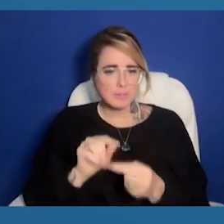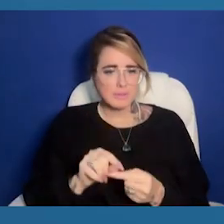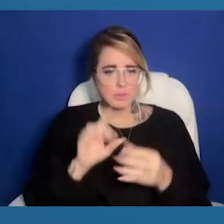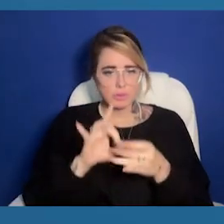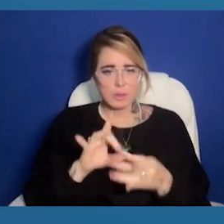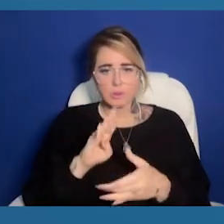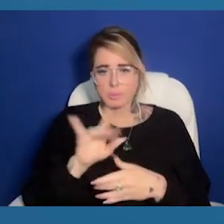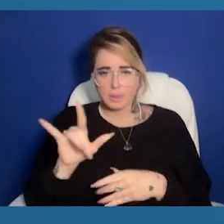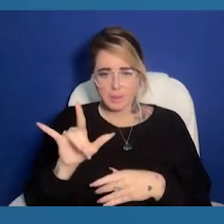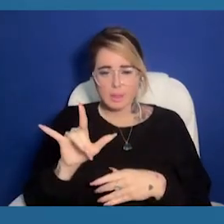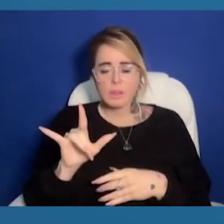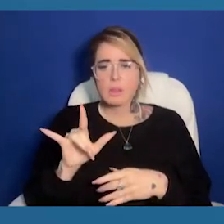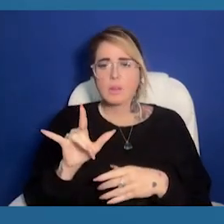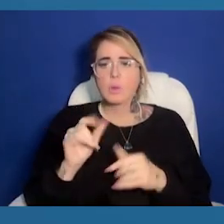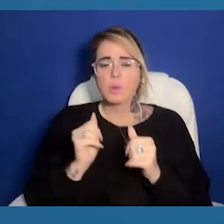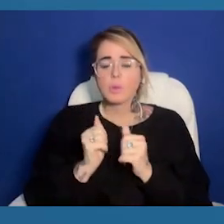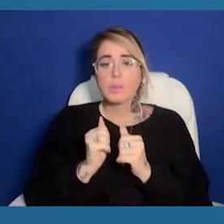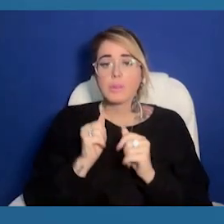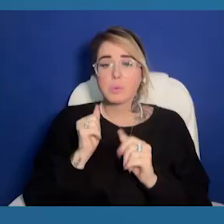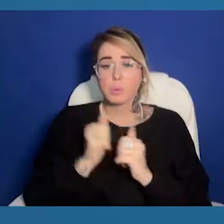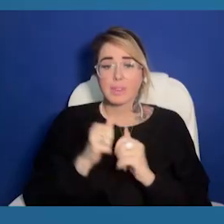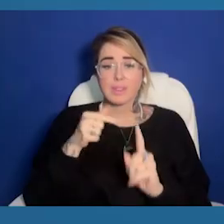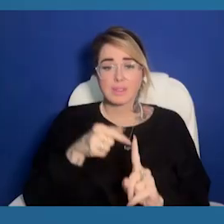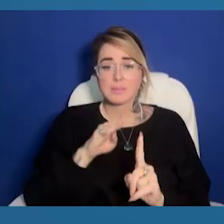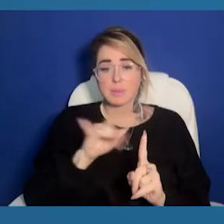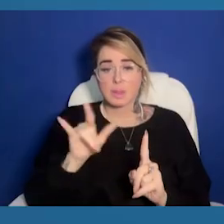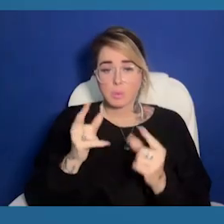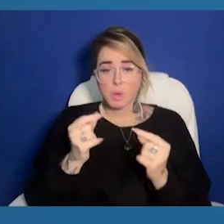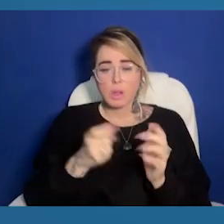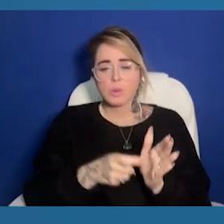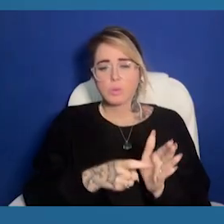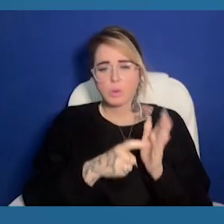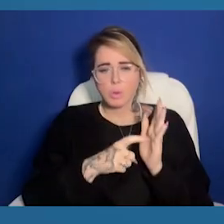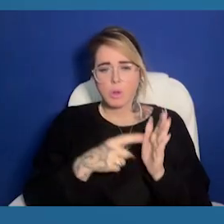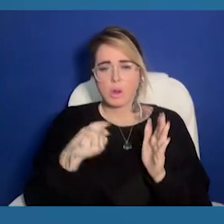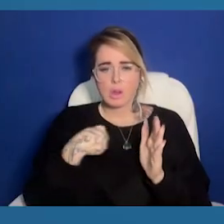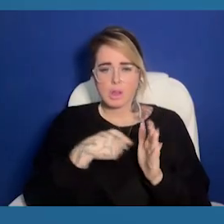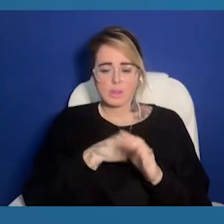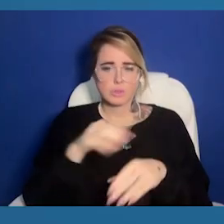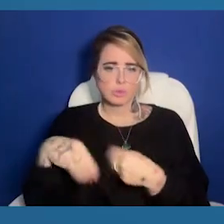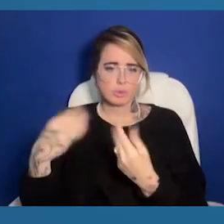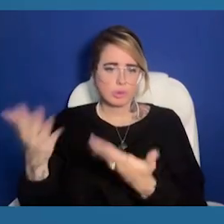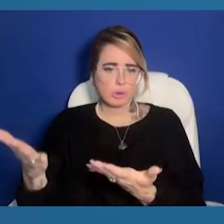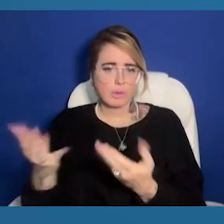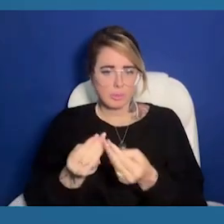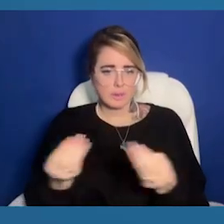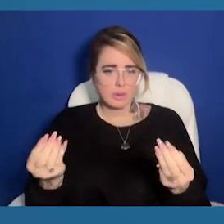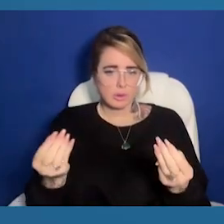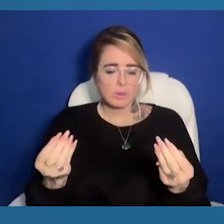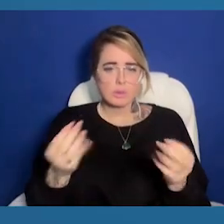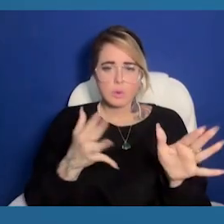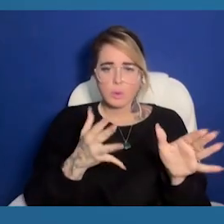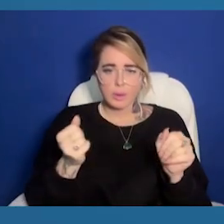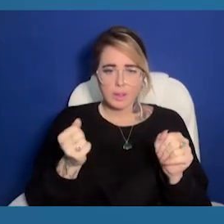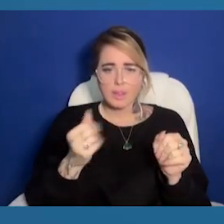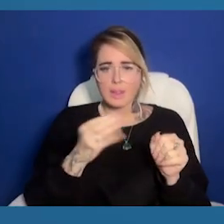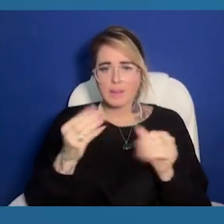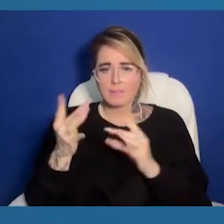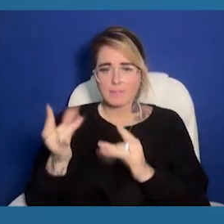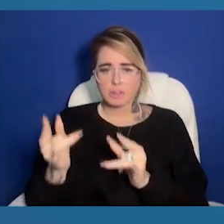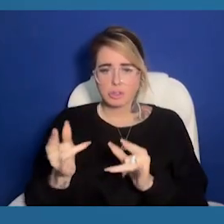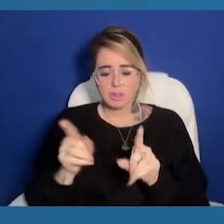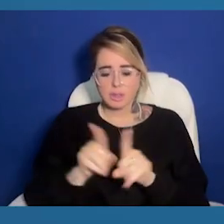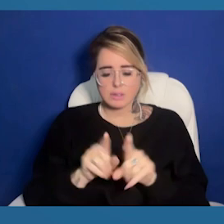in broad strokes, what the bill does is still requires us to turn over materials as quickly and as efficiently as we